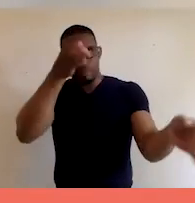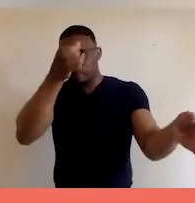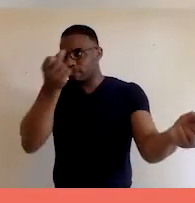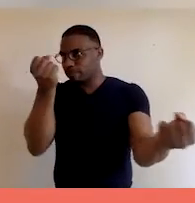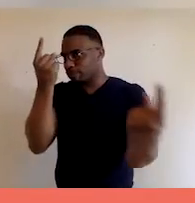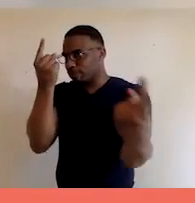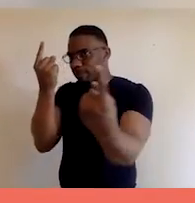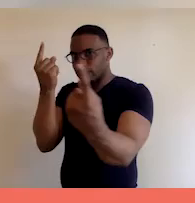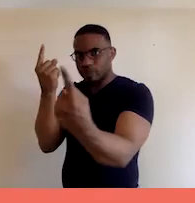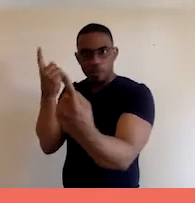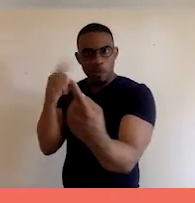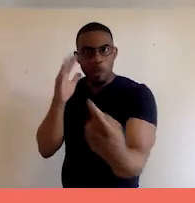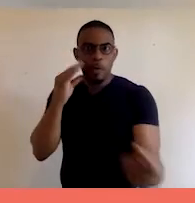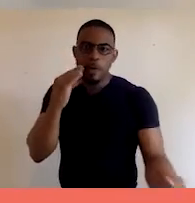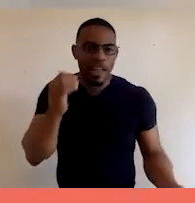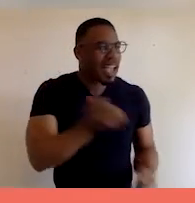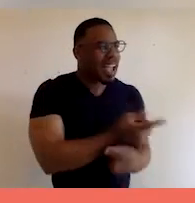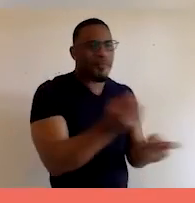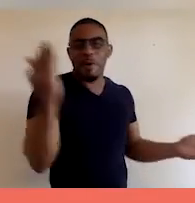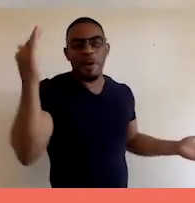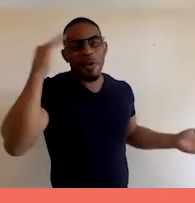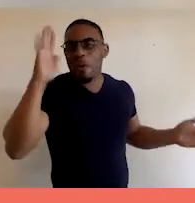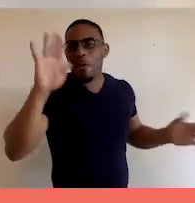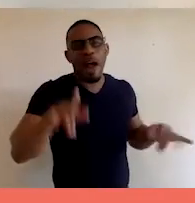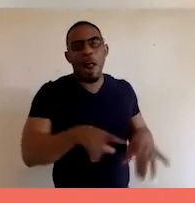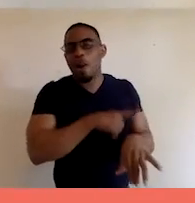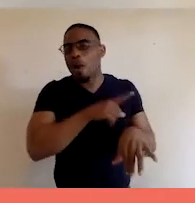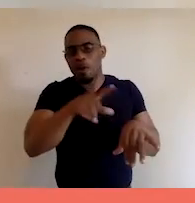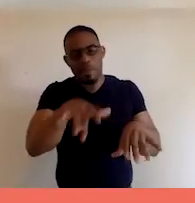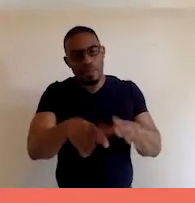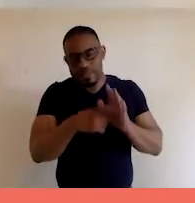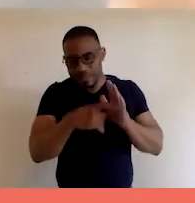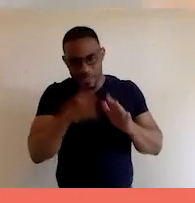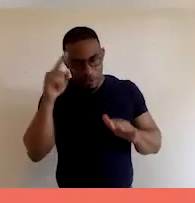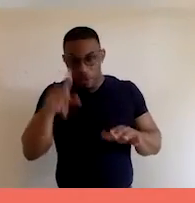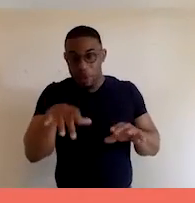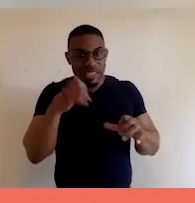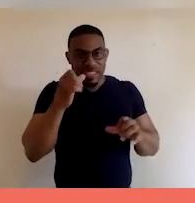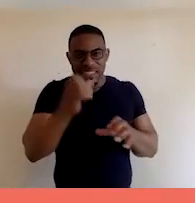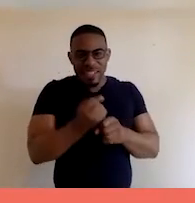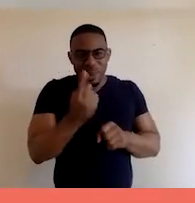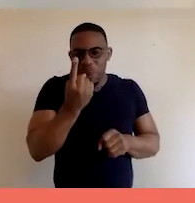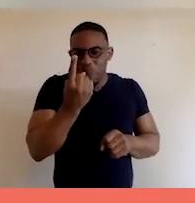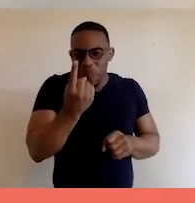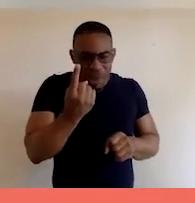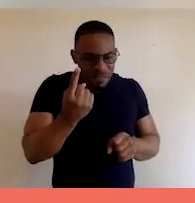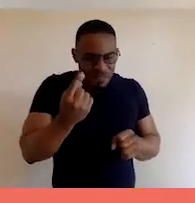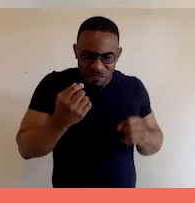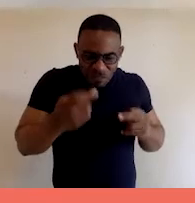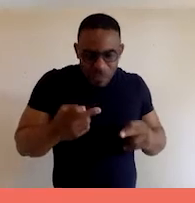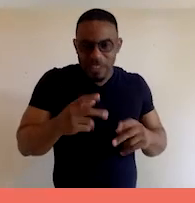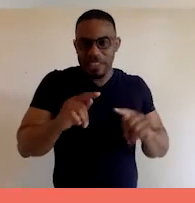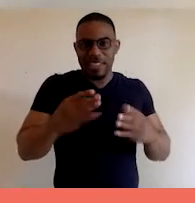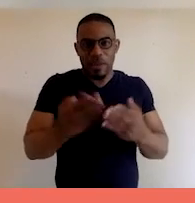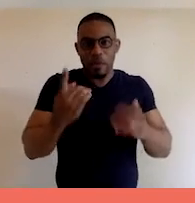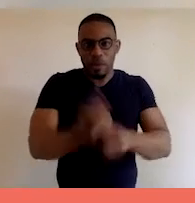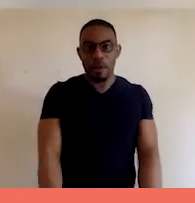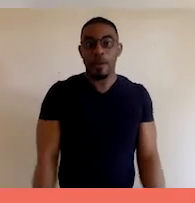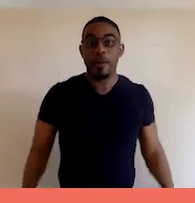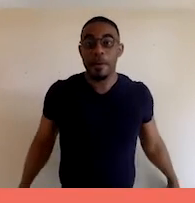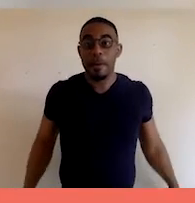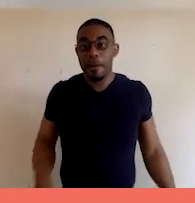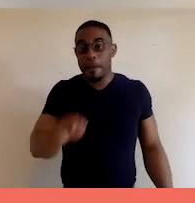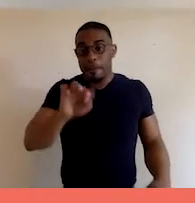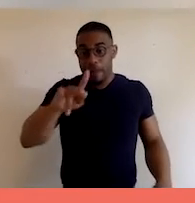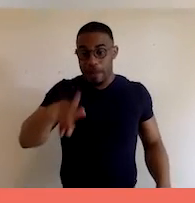what you're going through. Everyone knows how long it must have taken for you just to get this one button to work. Meetups